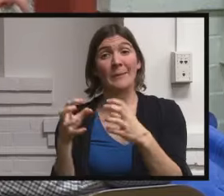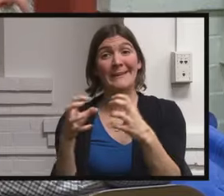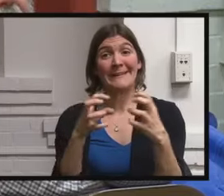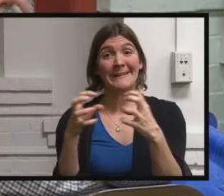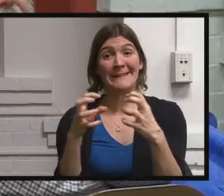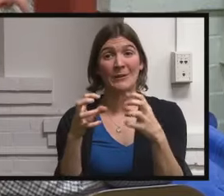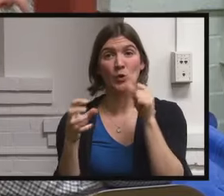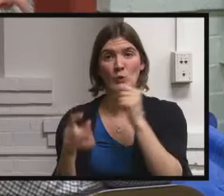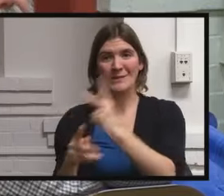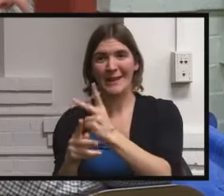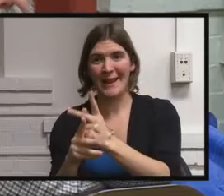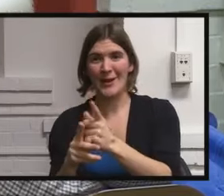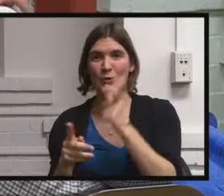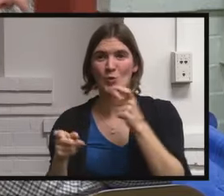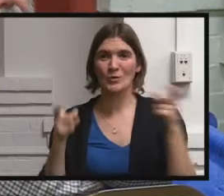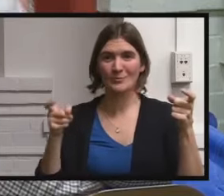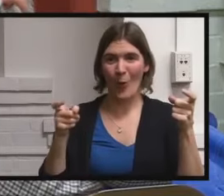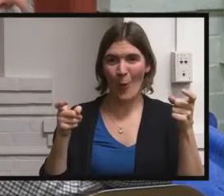of governance,